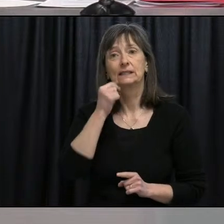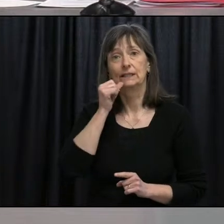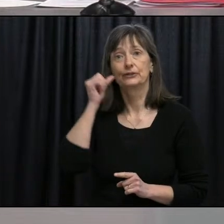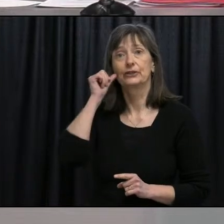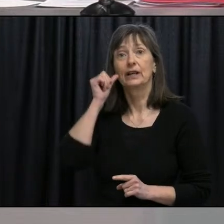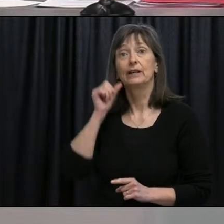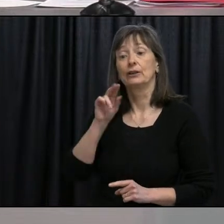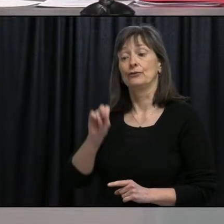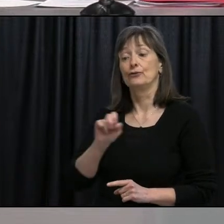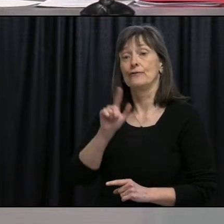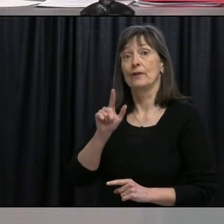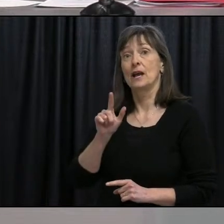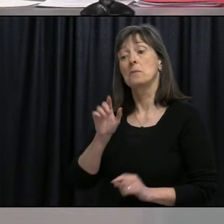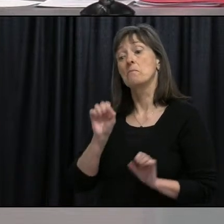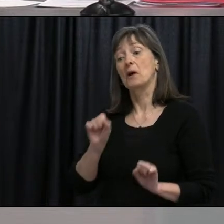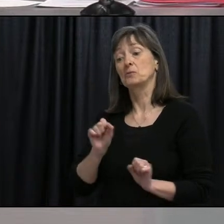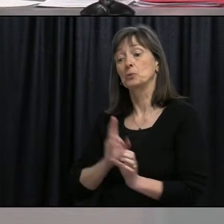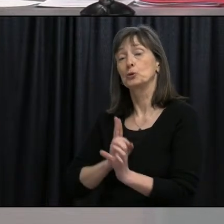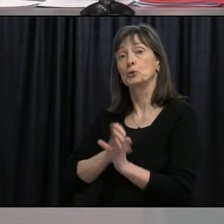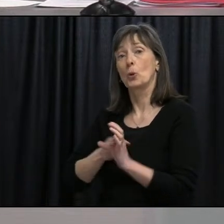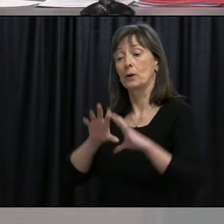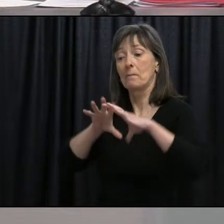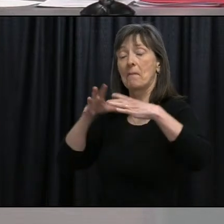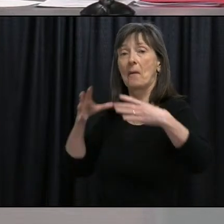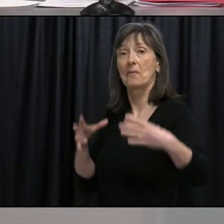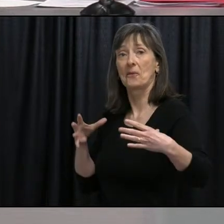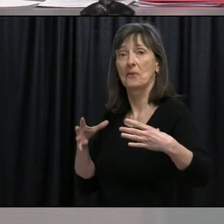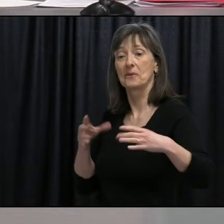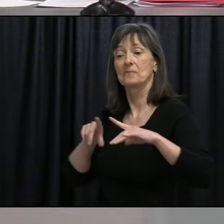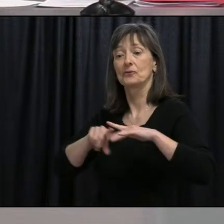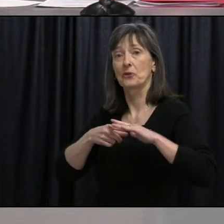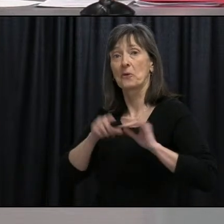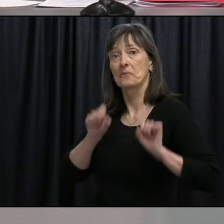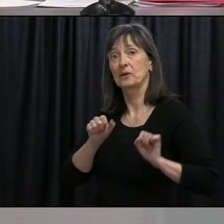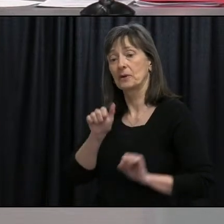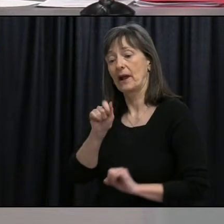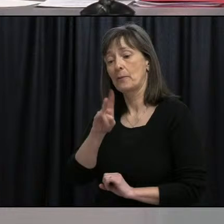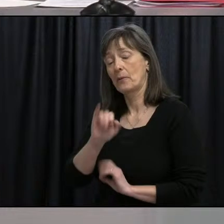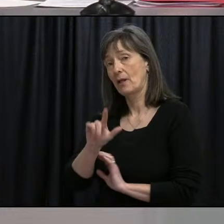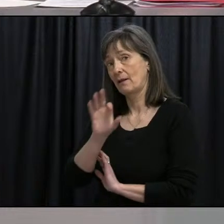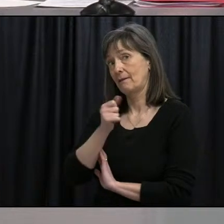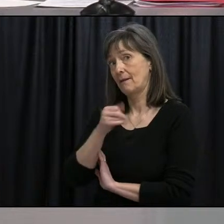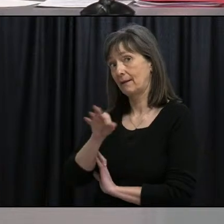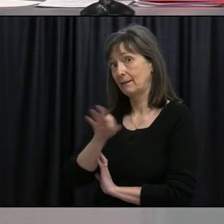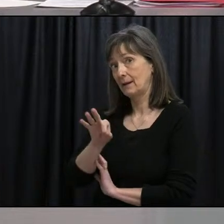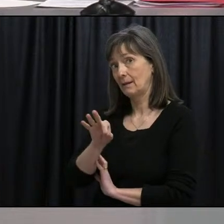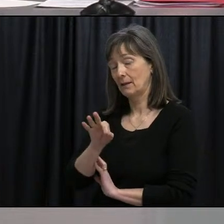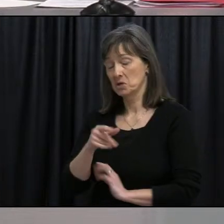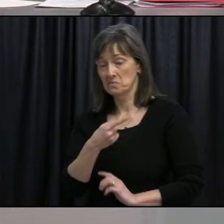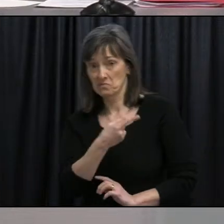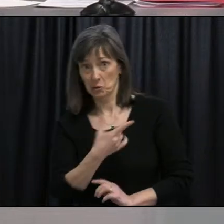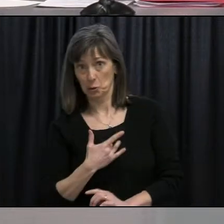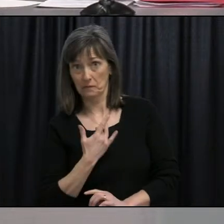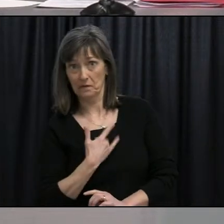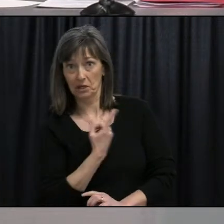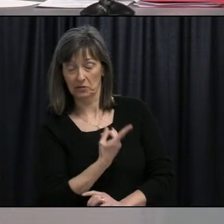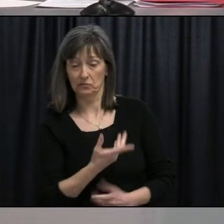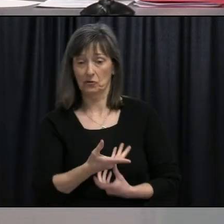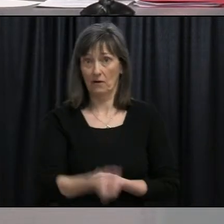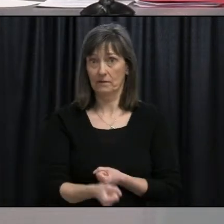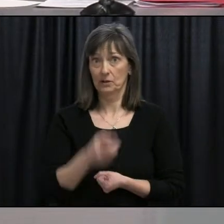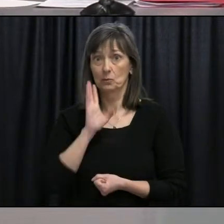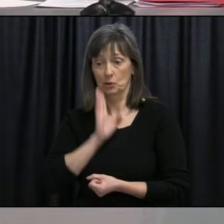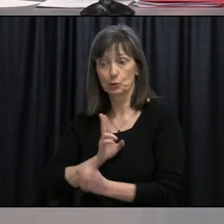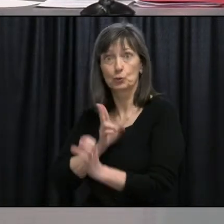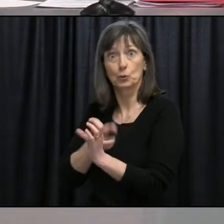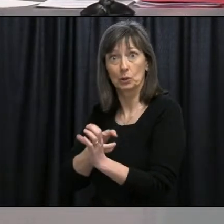and Labrador could be re-entering the Atlantic bubble as of April 19th. I was hoping to get your thoughts on this. How confident are you that this can